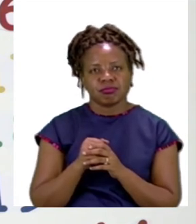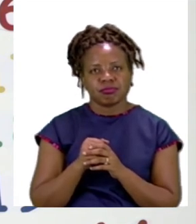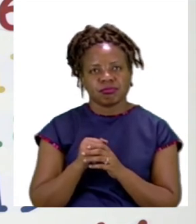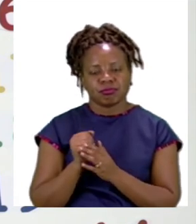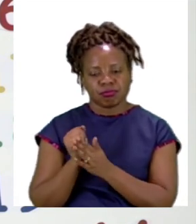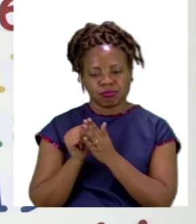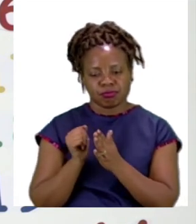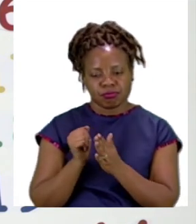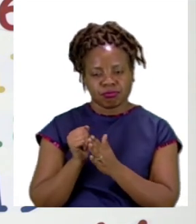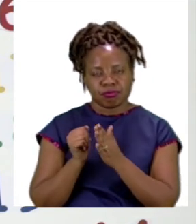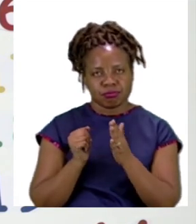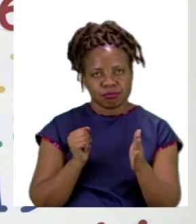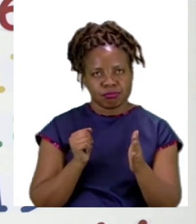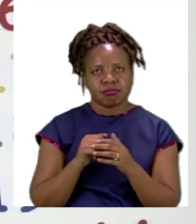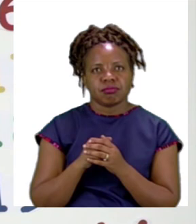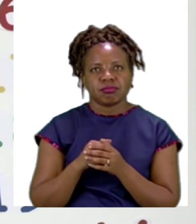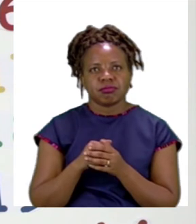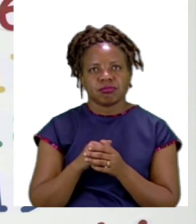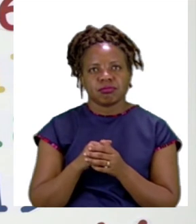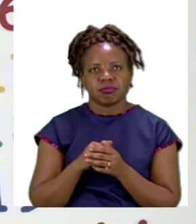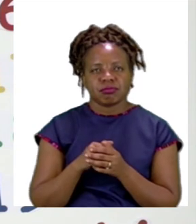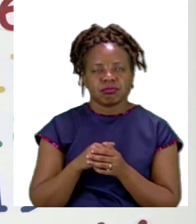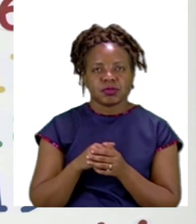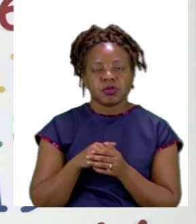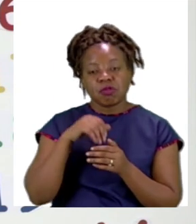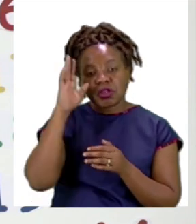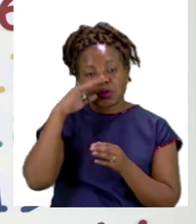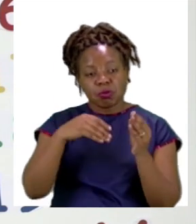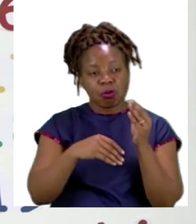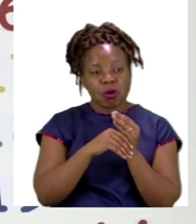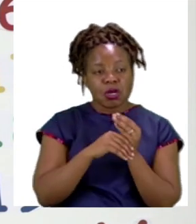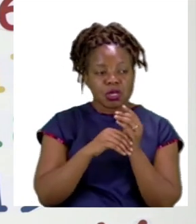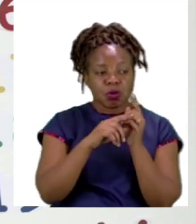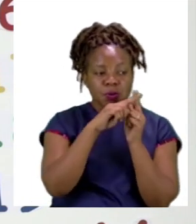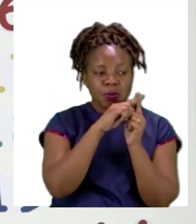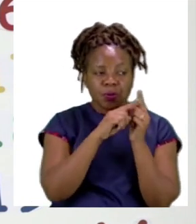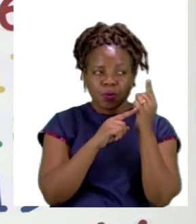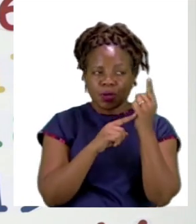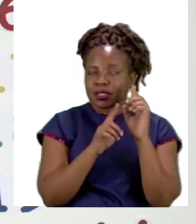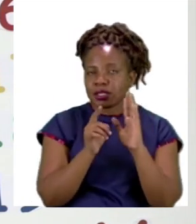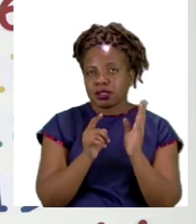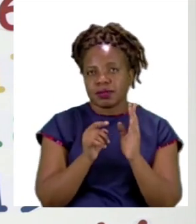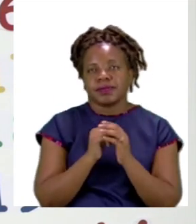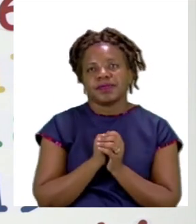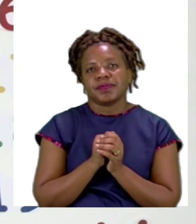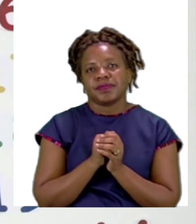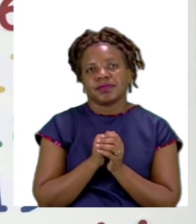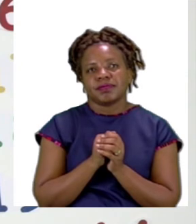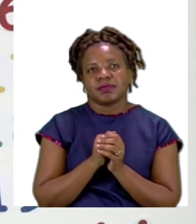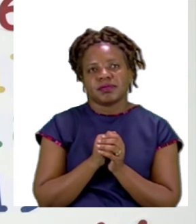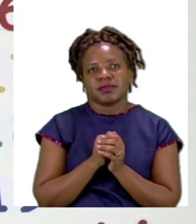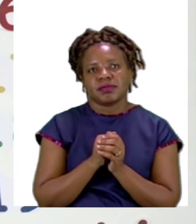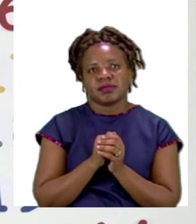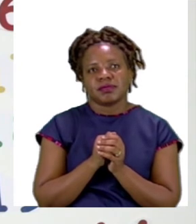the next, but never forget that you have added 1 to the top. I will see you just now.